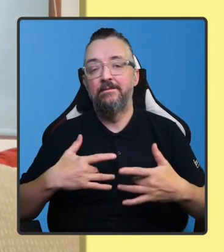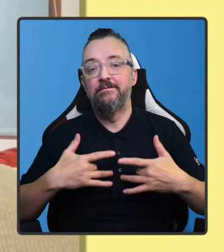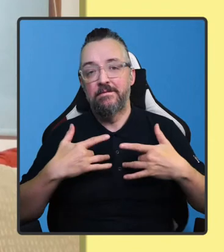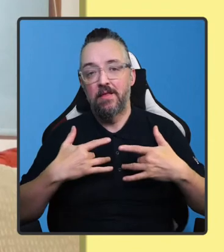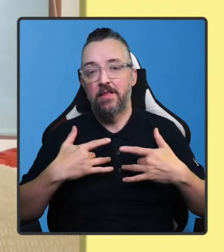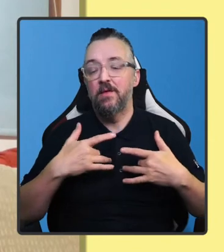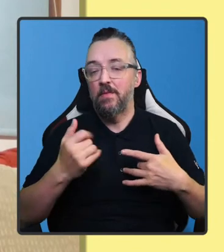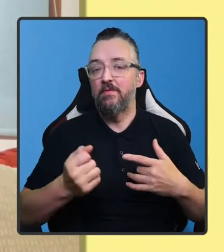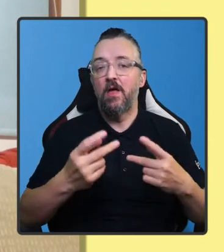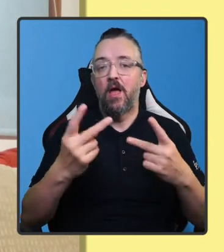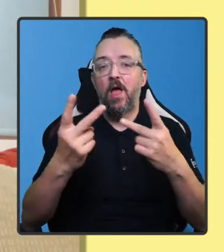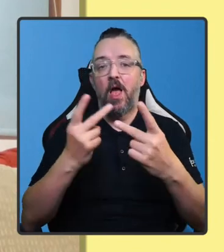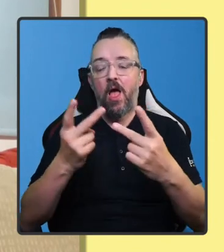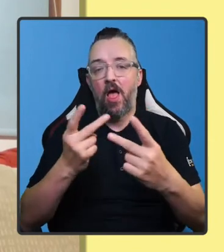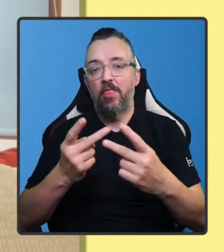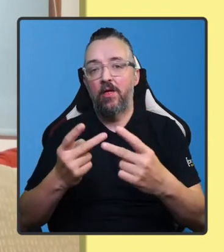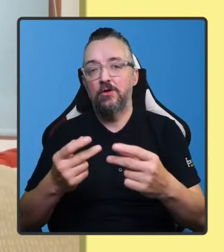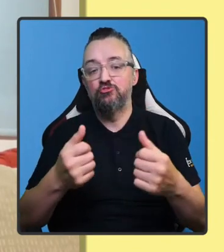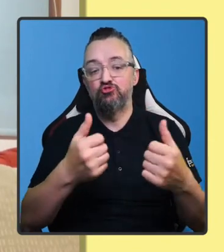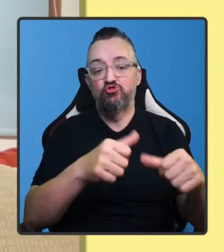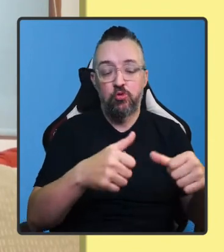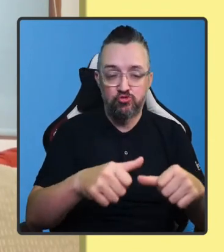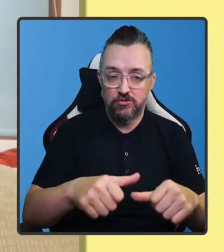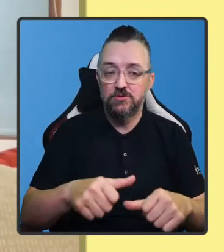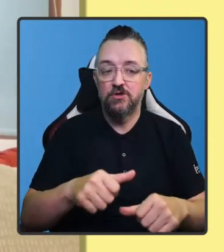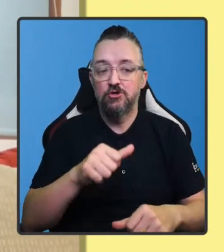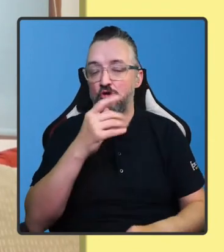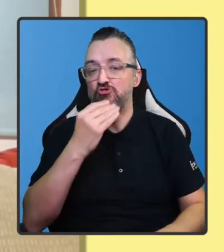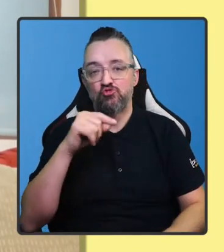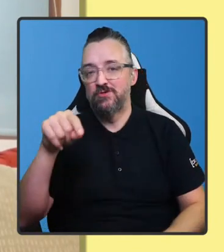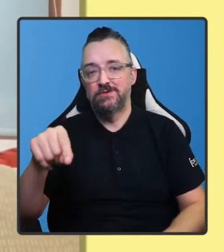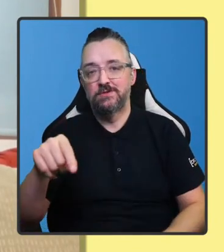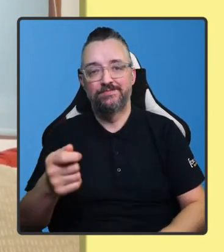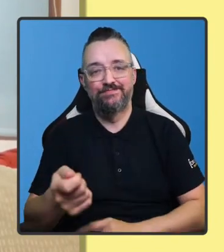other solutions to using that.